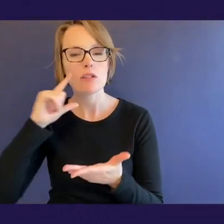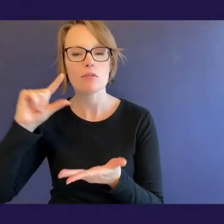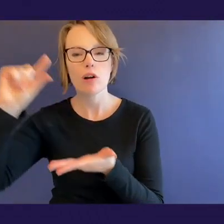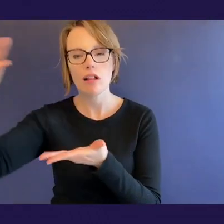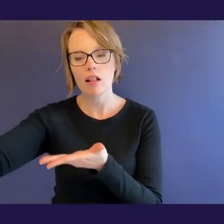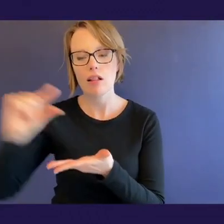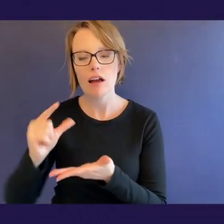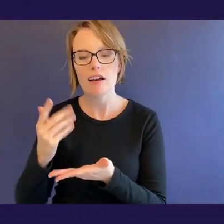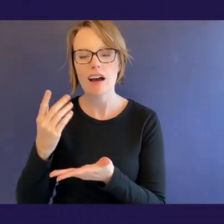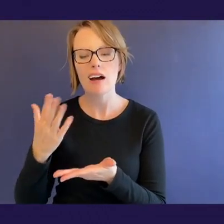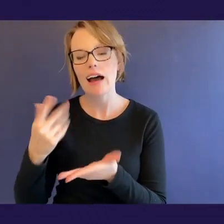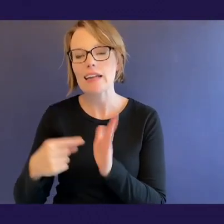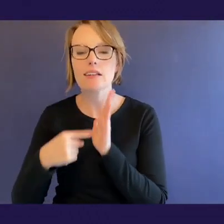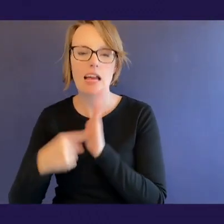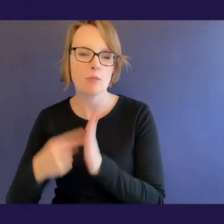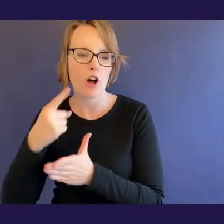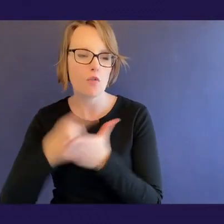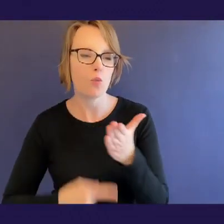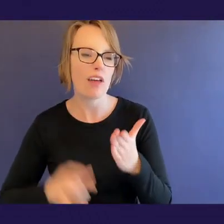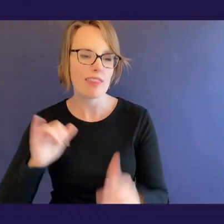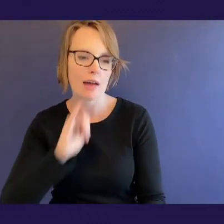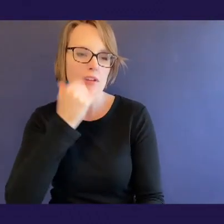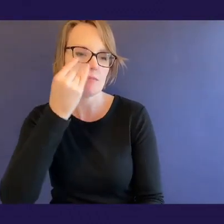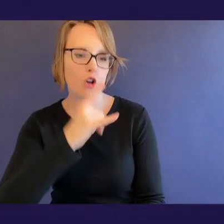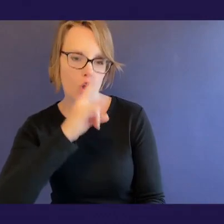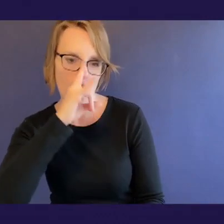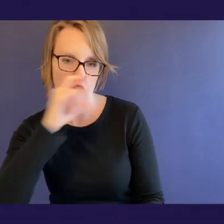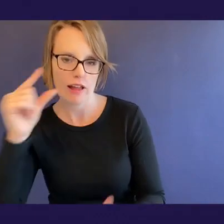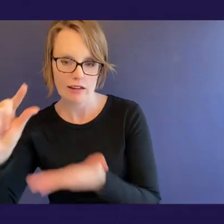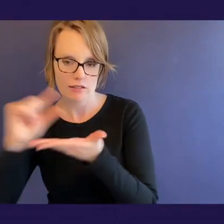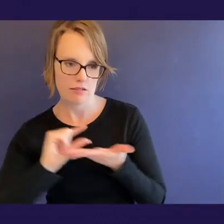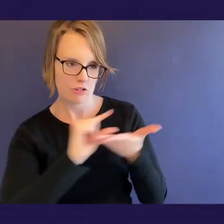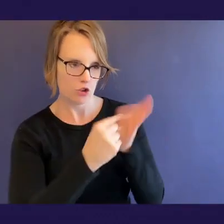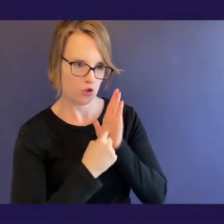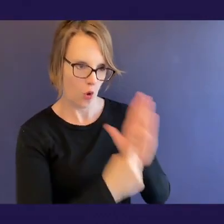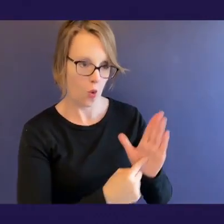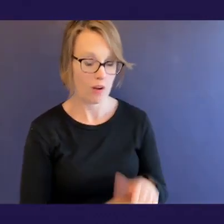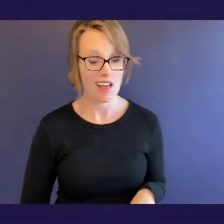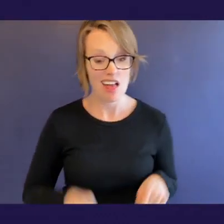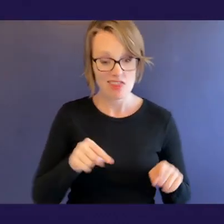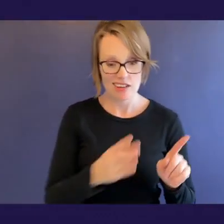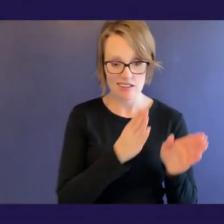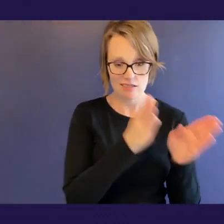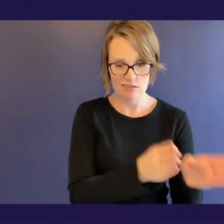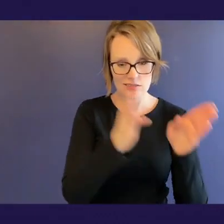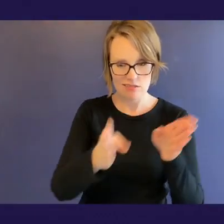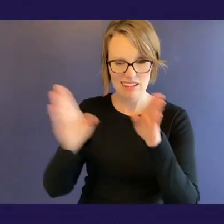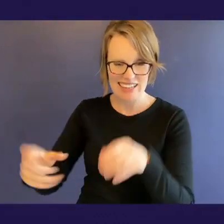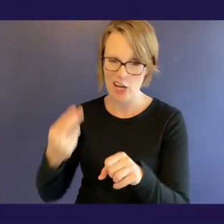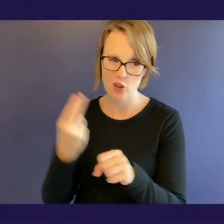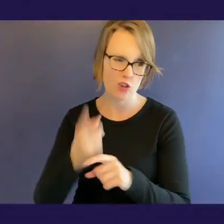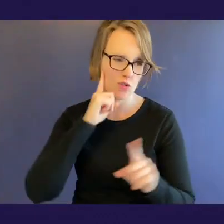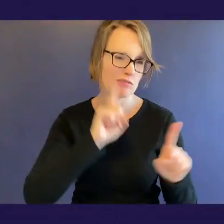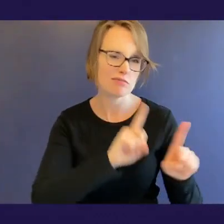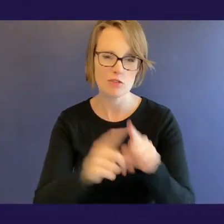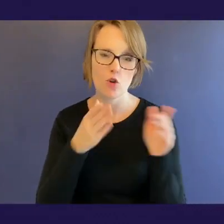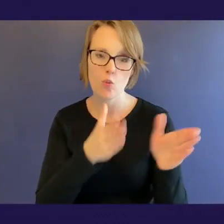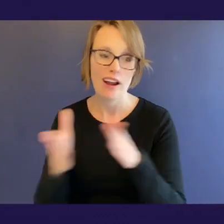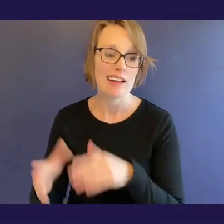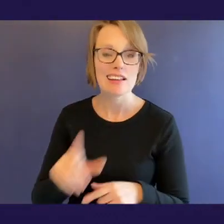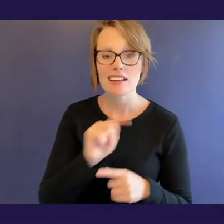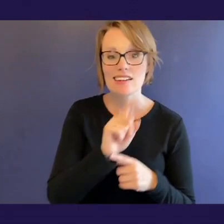sort of encounter. And this three-part formula can be used in text-based interventions. It can be used